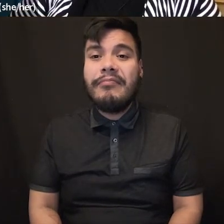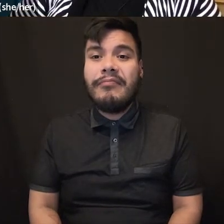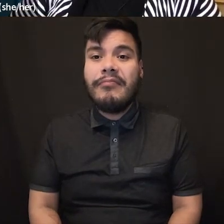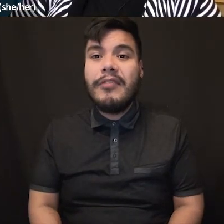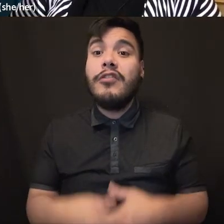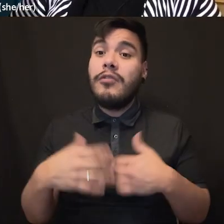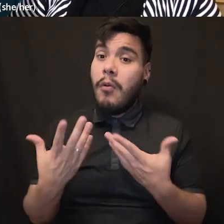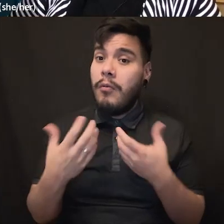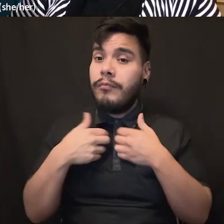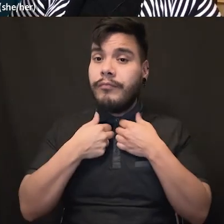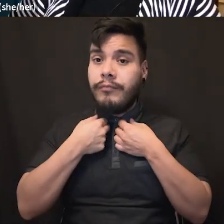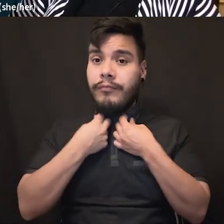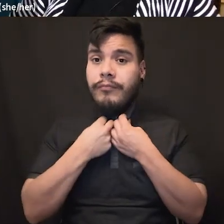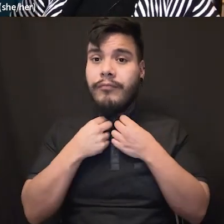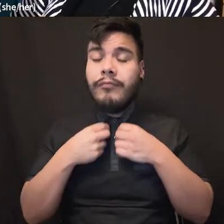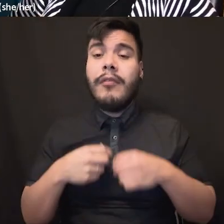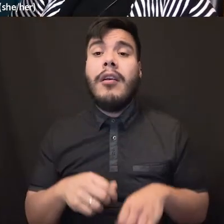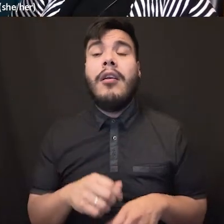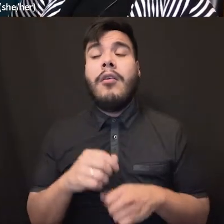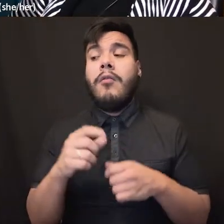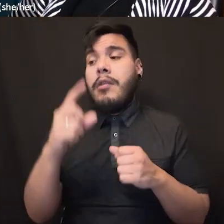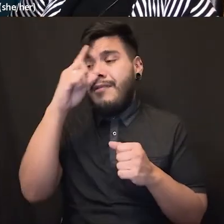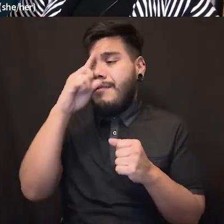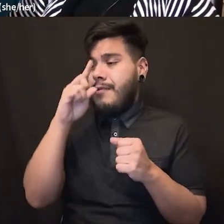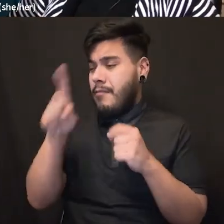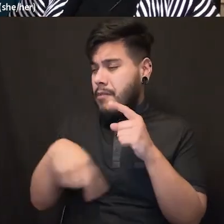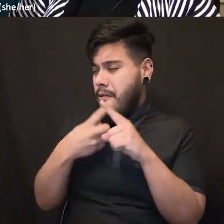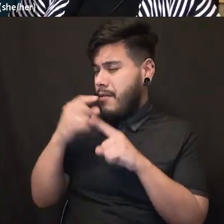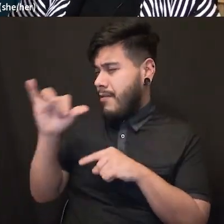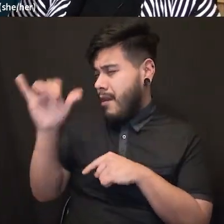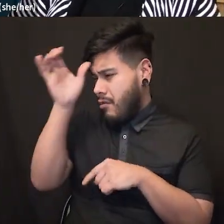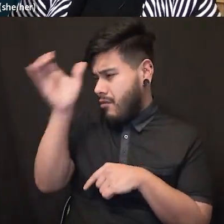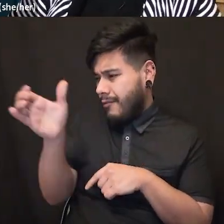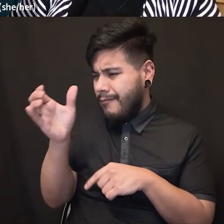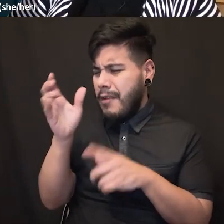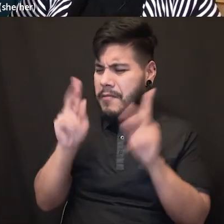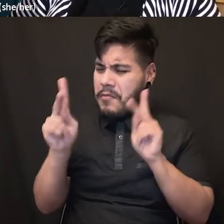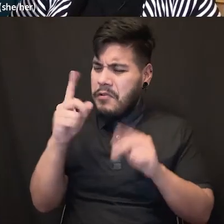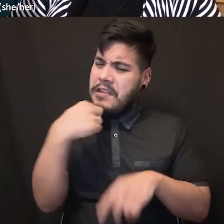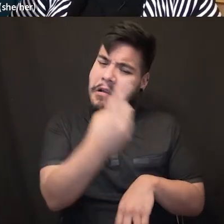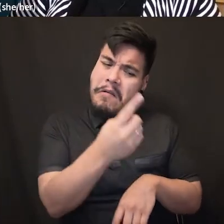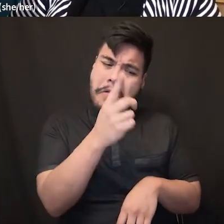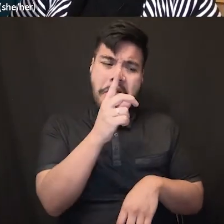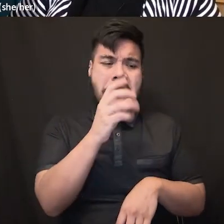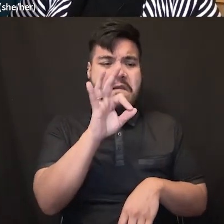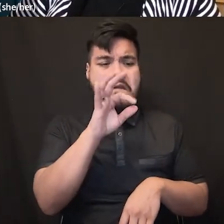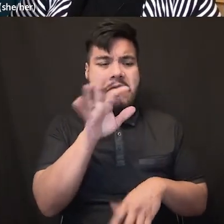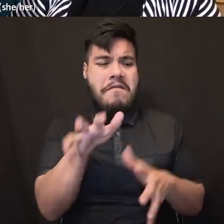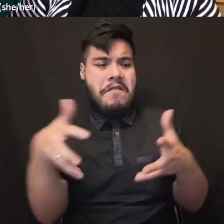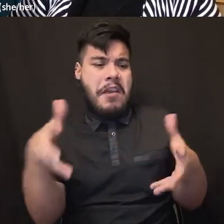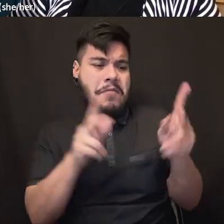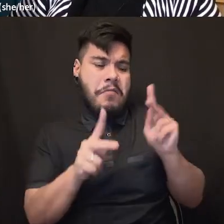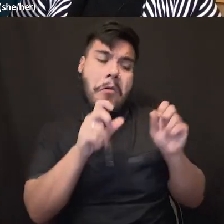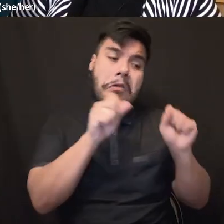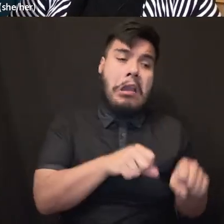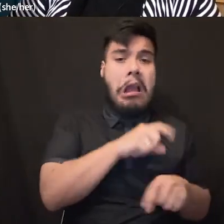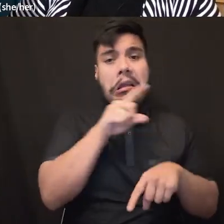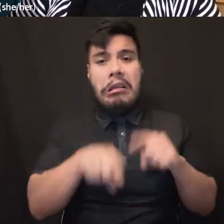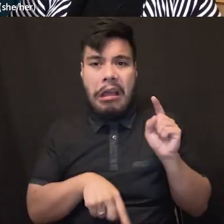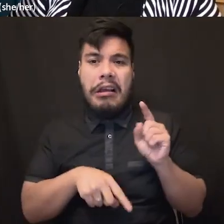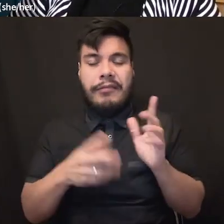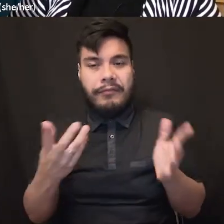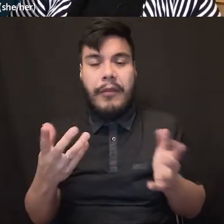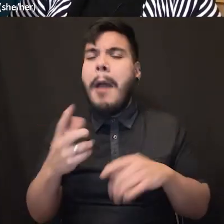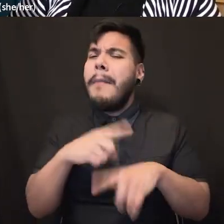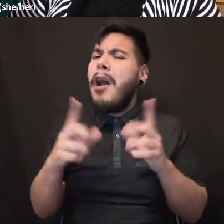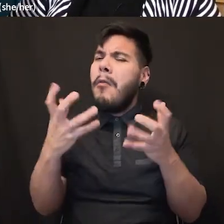And so when I think about that sort of like that same sort of idea of like what folks tell fat people they can and can't do. But let's talk about how y'all feel about